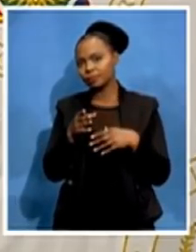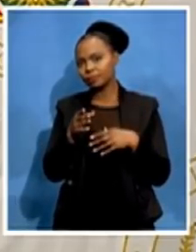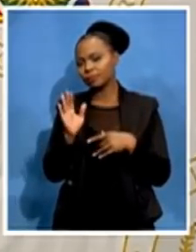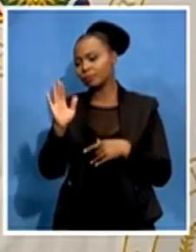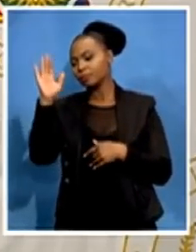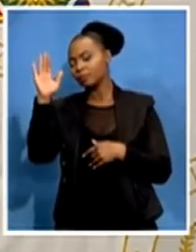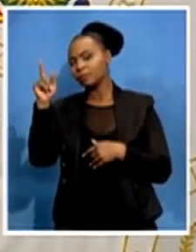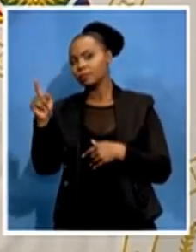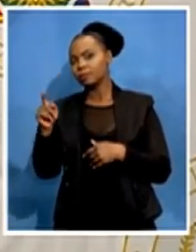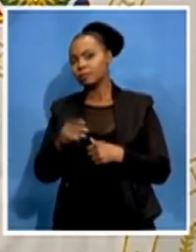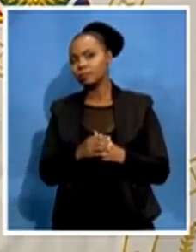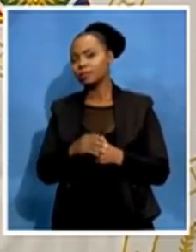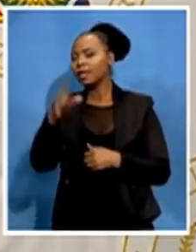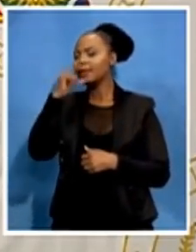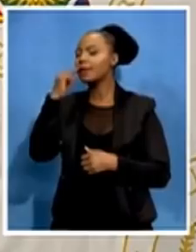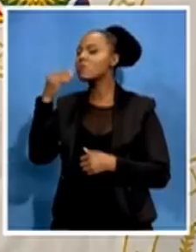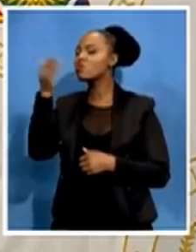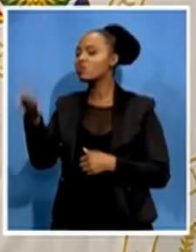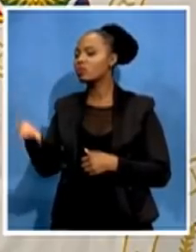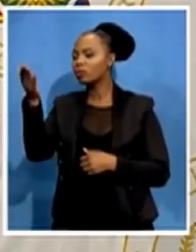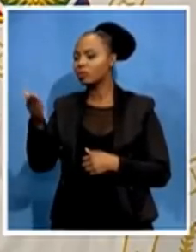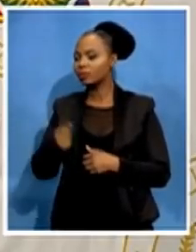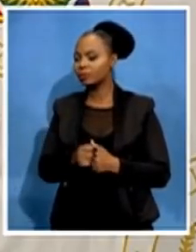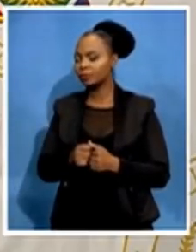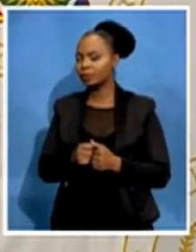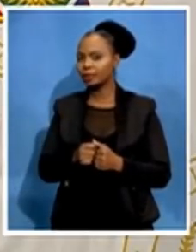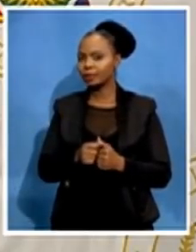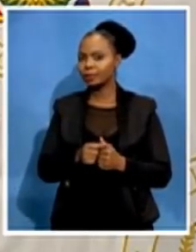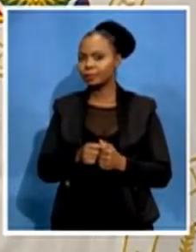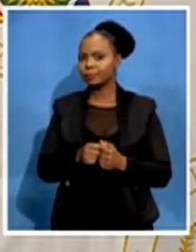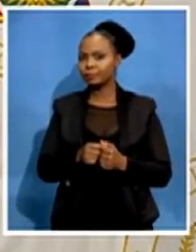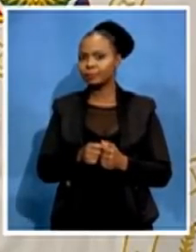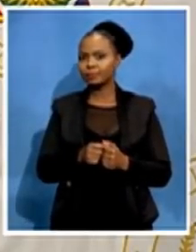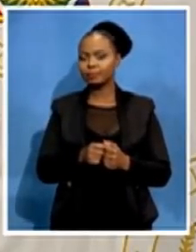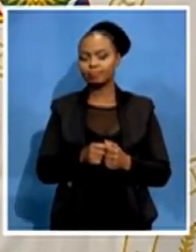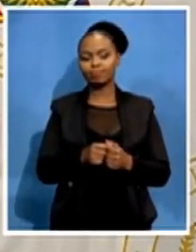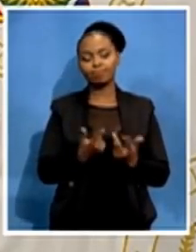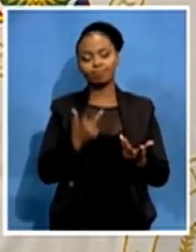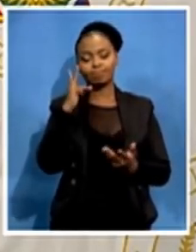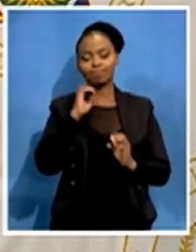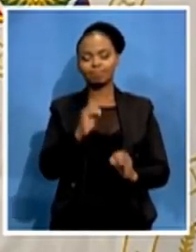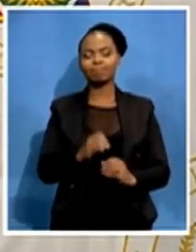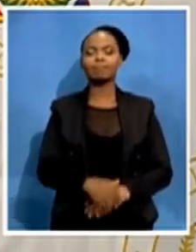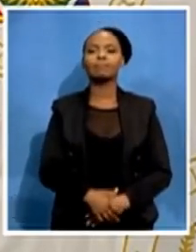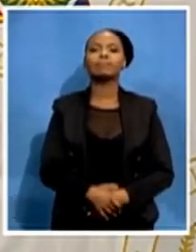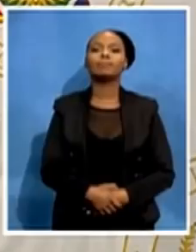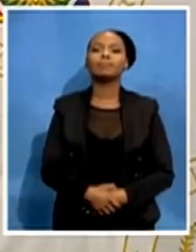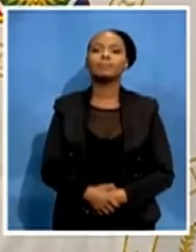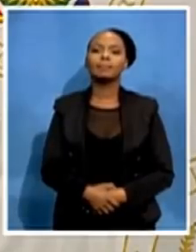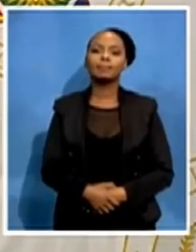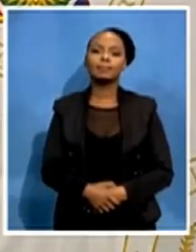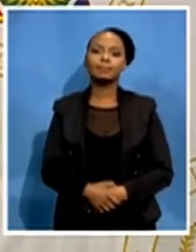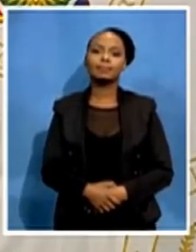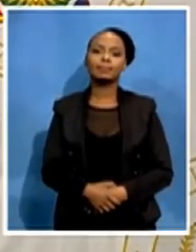Komo Chobari Dane. I'm from 497. Yes, ma'am. I just want to speak about your emphasis on the independence of the judiciary. Yes. If